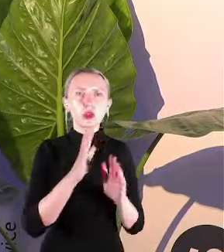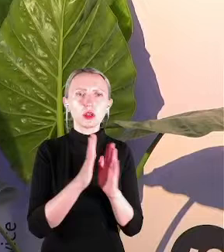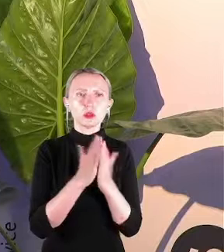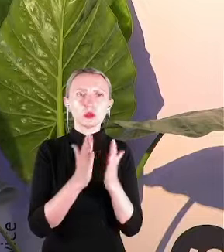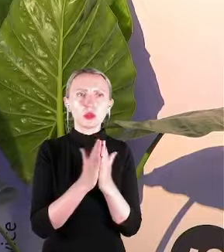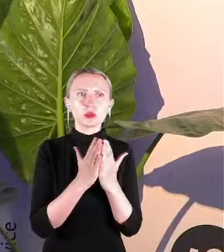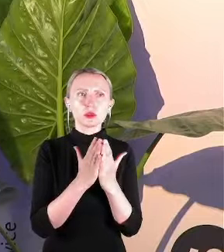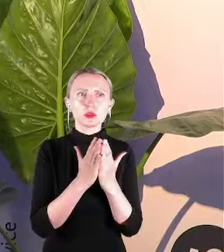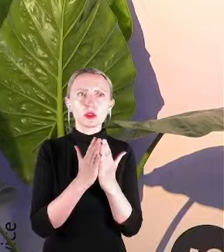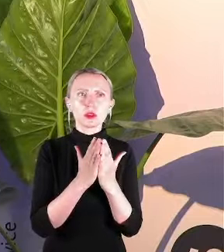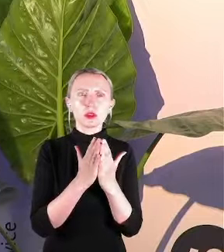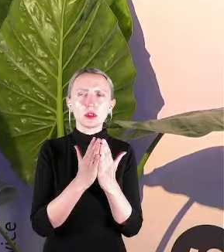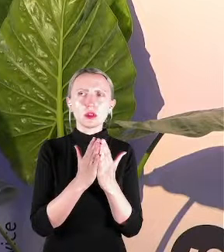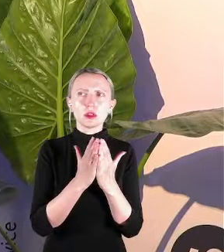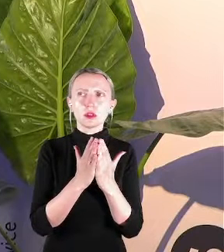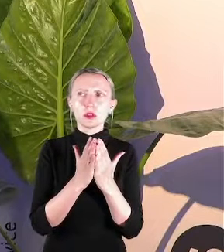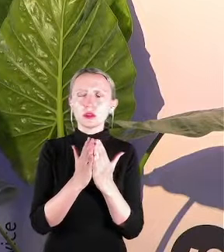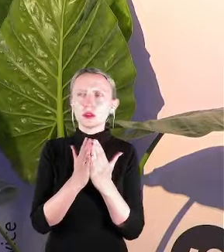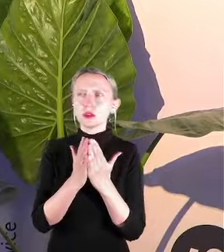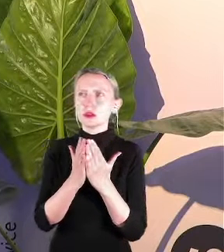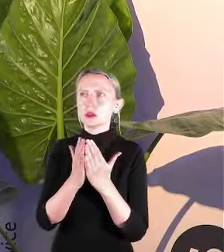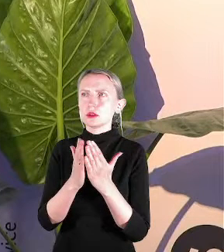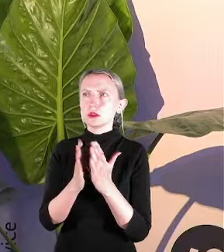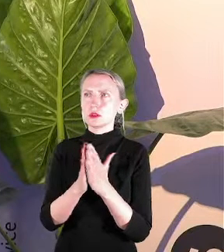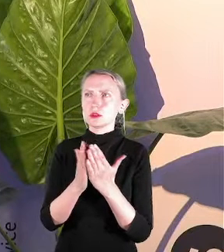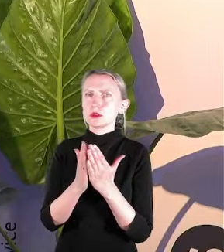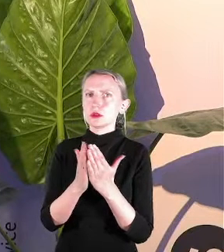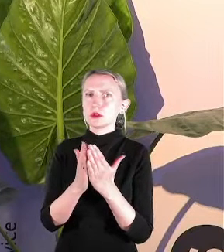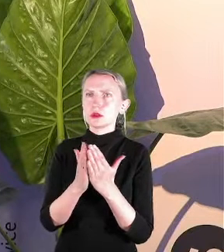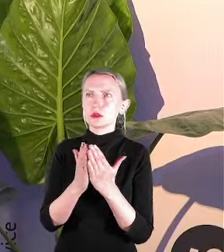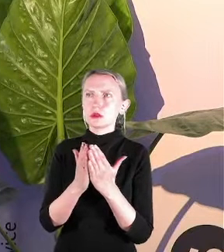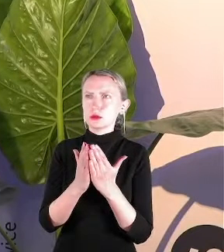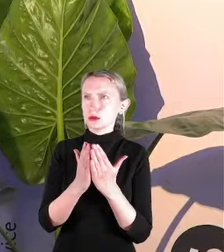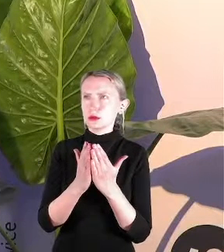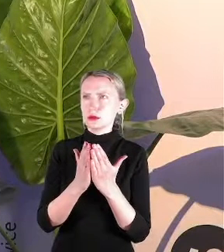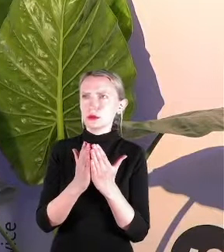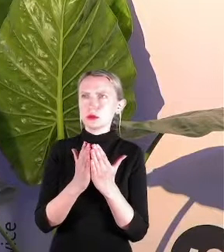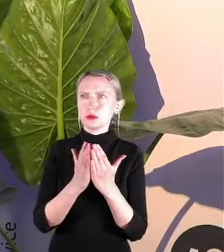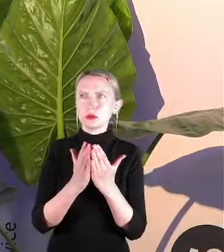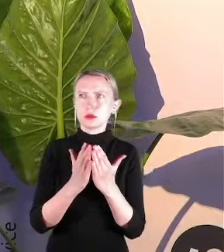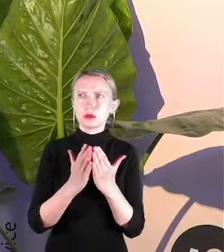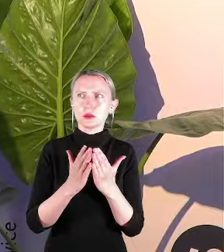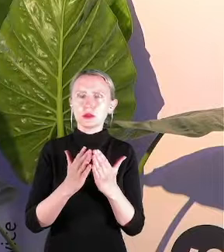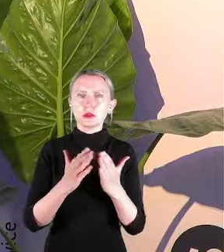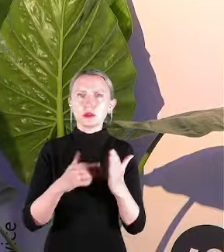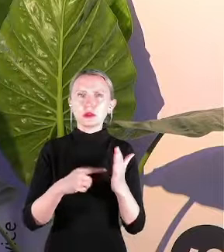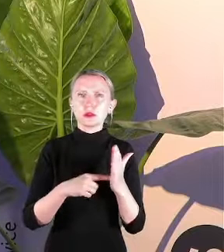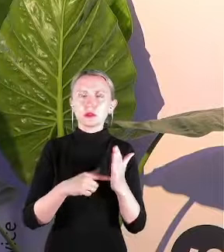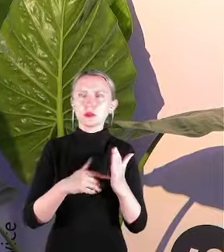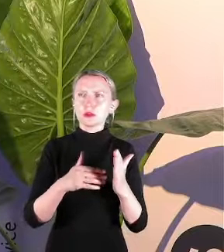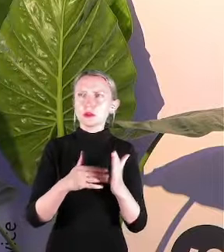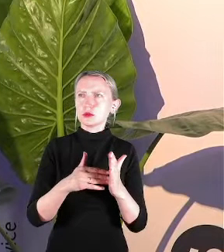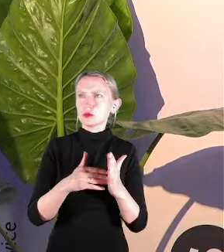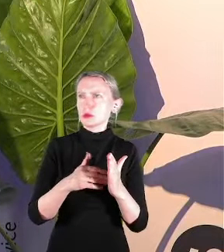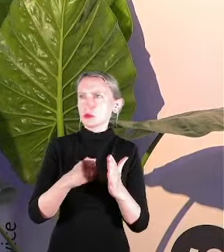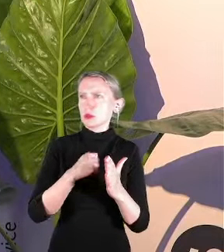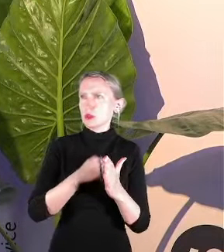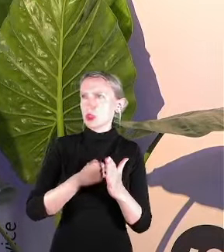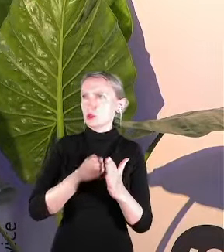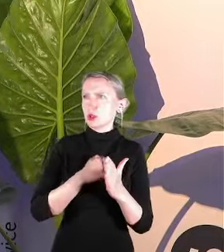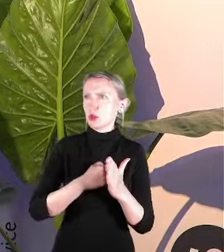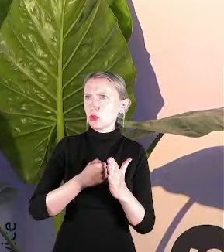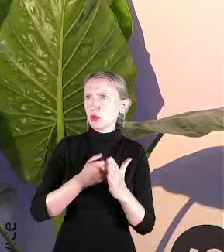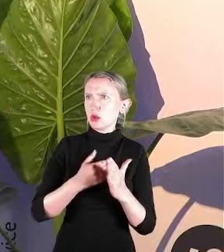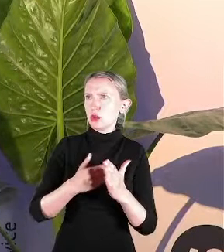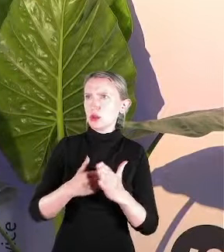and also it's of course not sustainable. And I'm wondering, do you think that people would be ready to